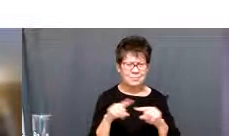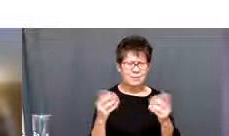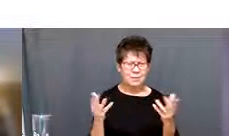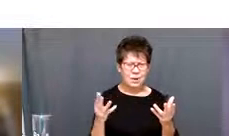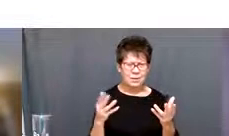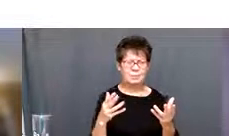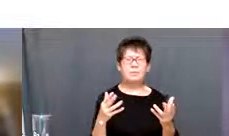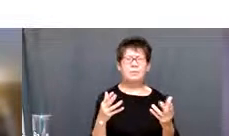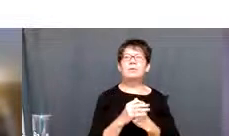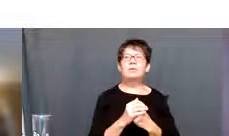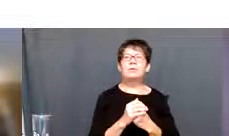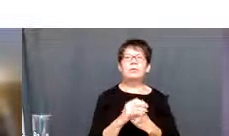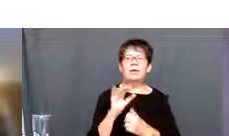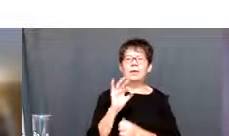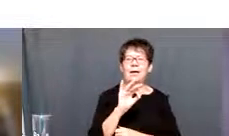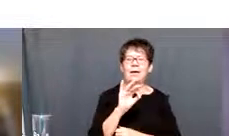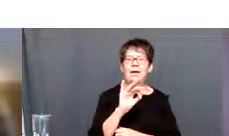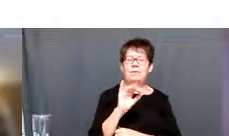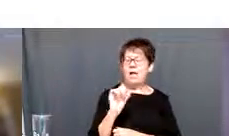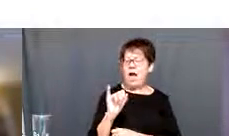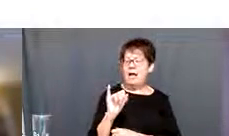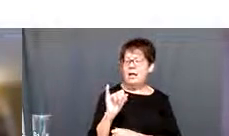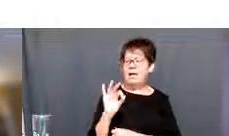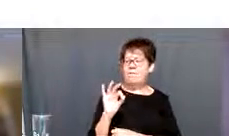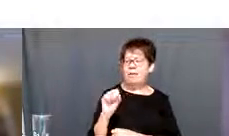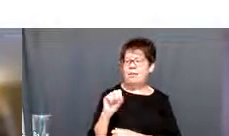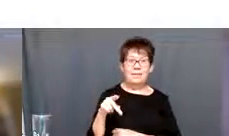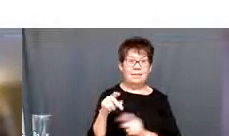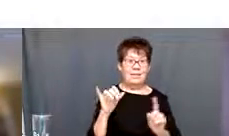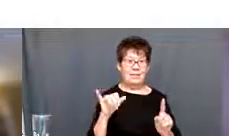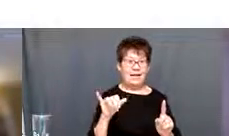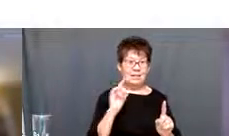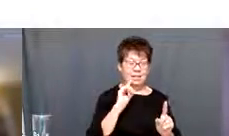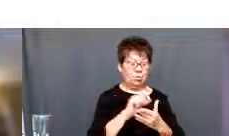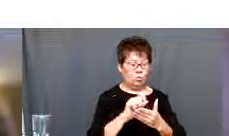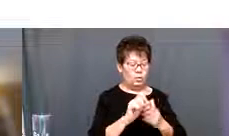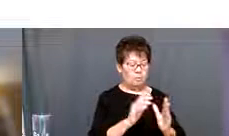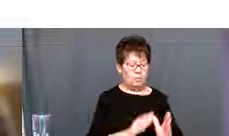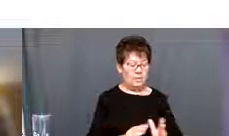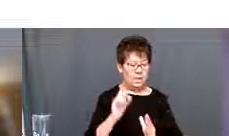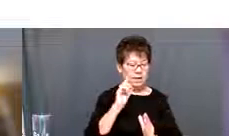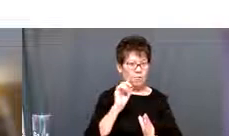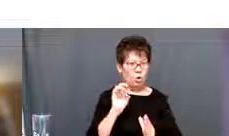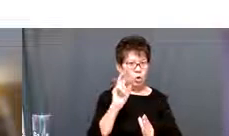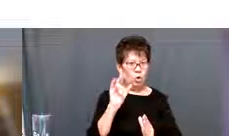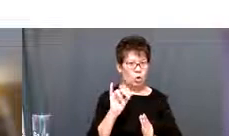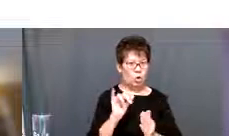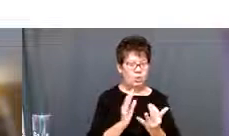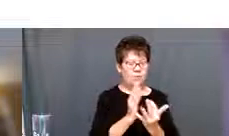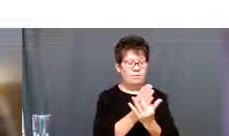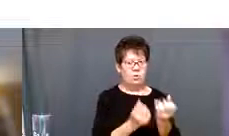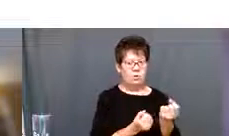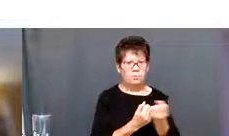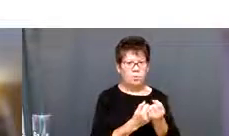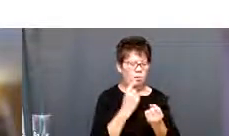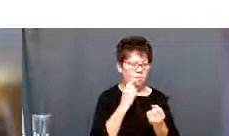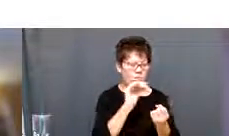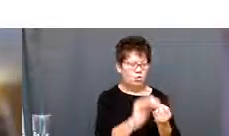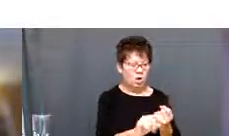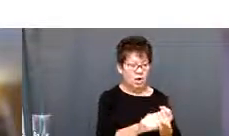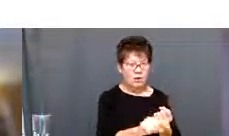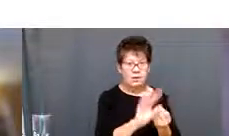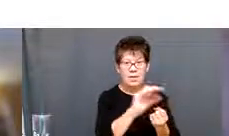So we'll start with the IFSP. This is the written plan for providing early intervention supports and services to an eligible child and their family.